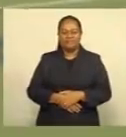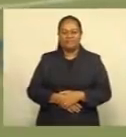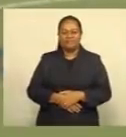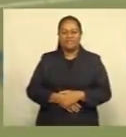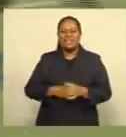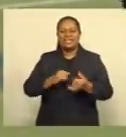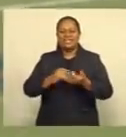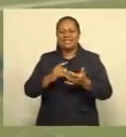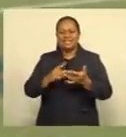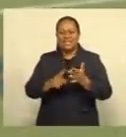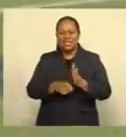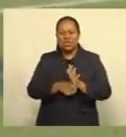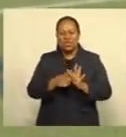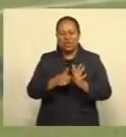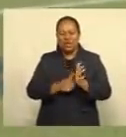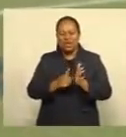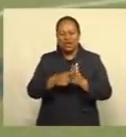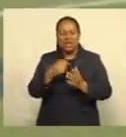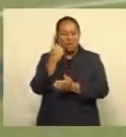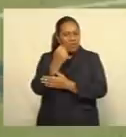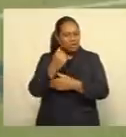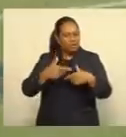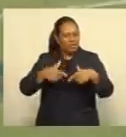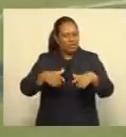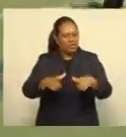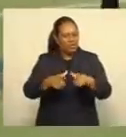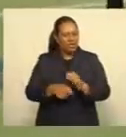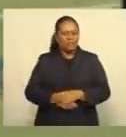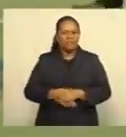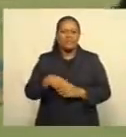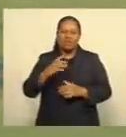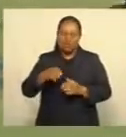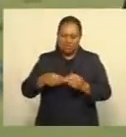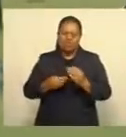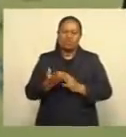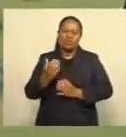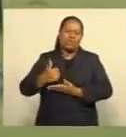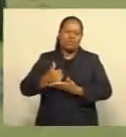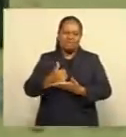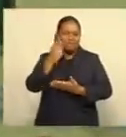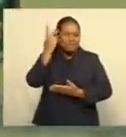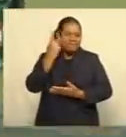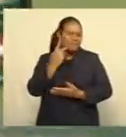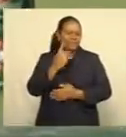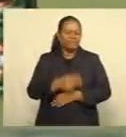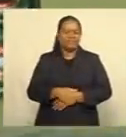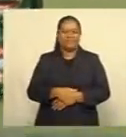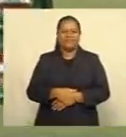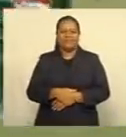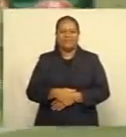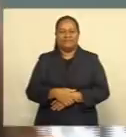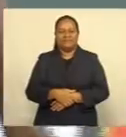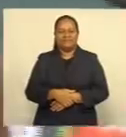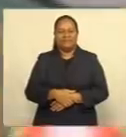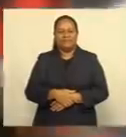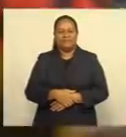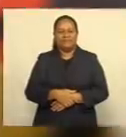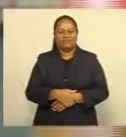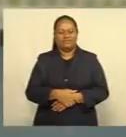Sireli Mangala's rugby journey is rooted in his parents' support. They both way back in level, and for